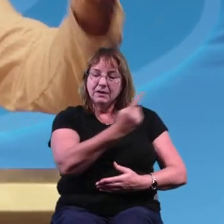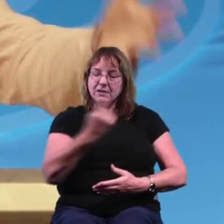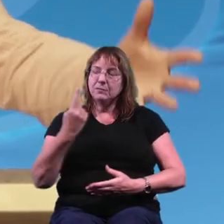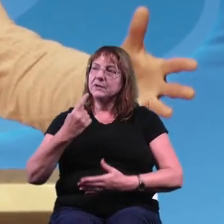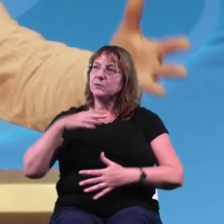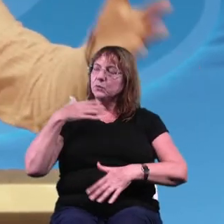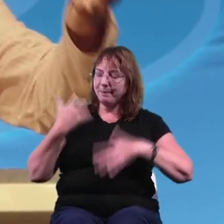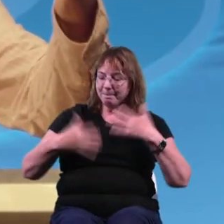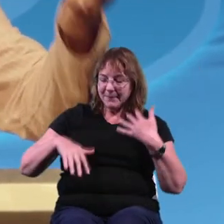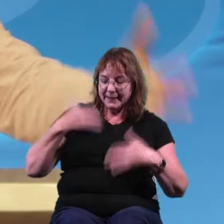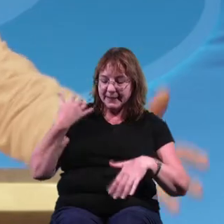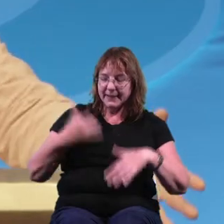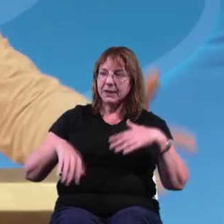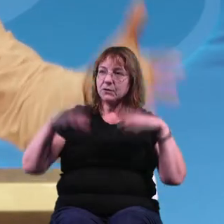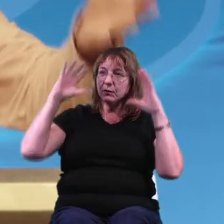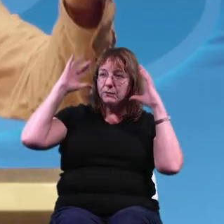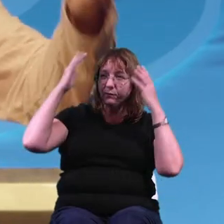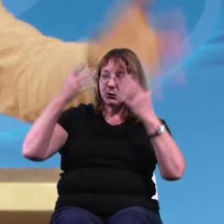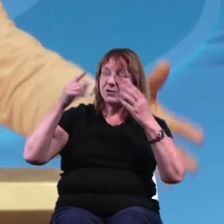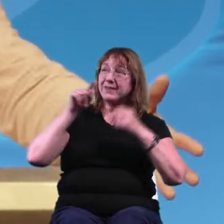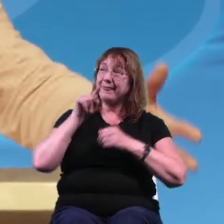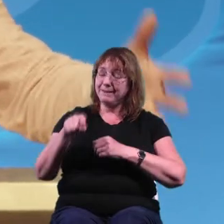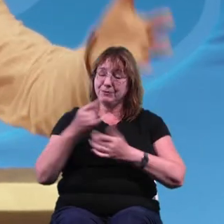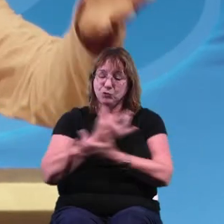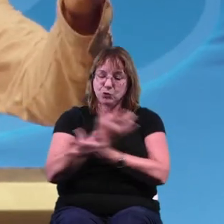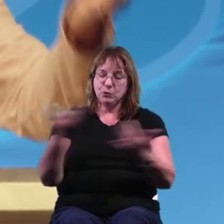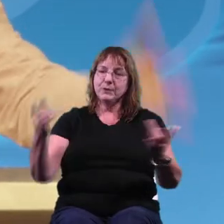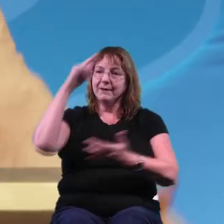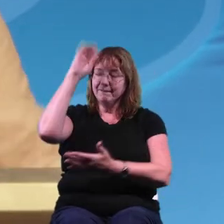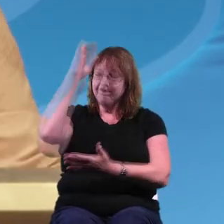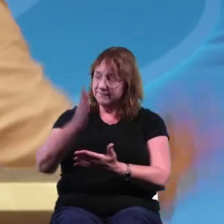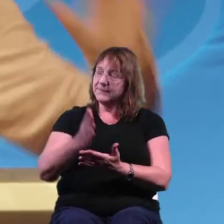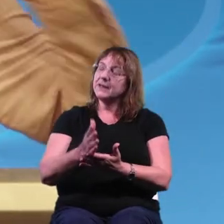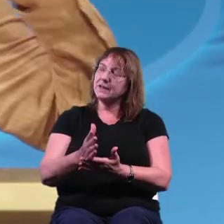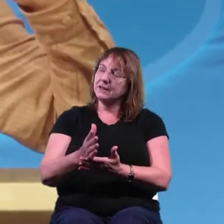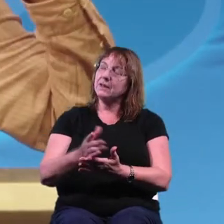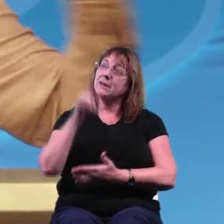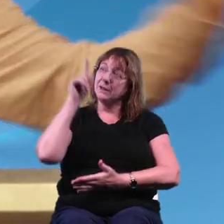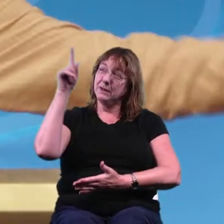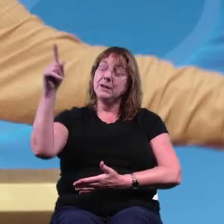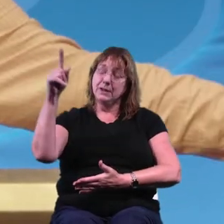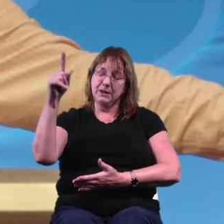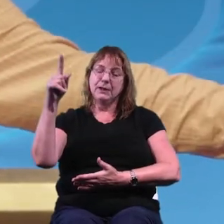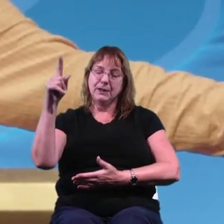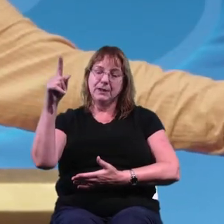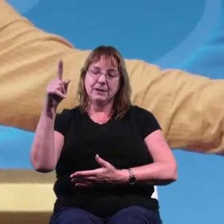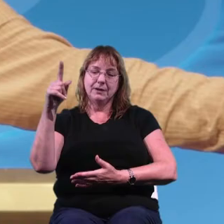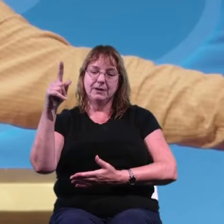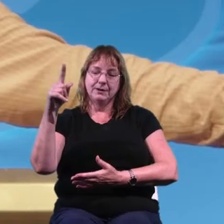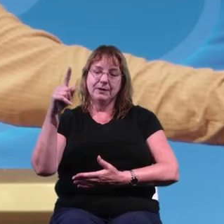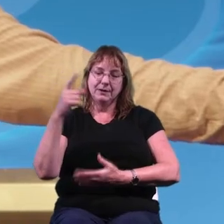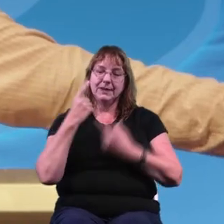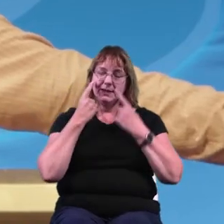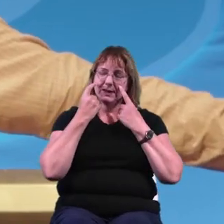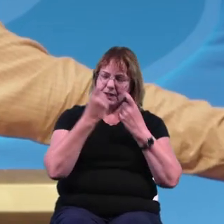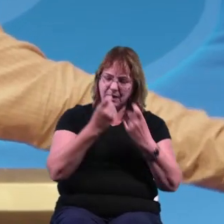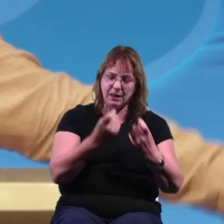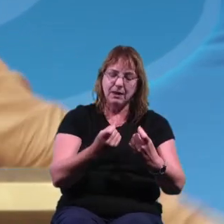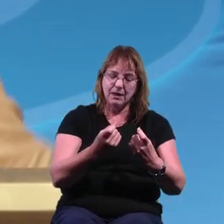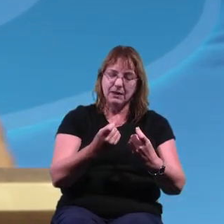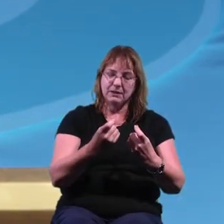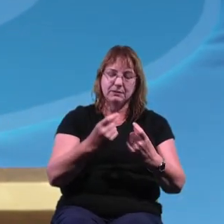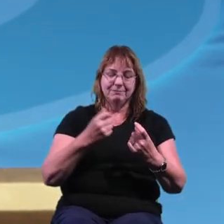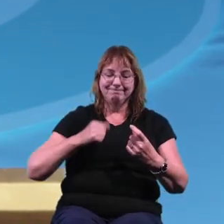and confusion is a sign of faith, a faith that God hears and cares, even if all our circumstances are